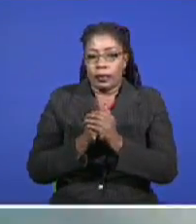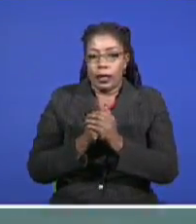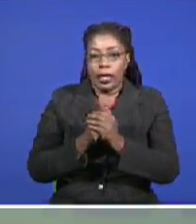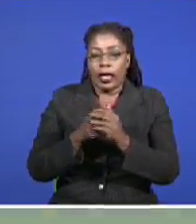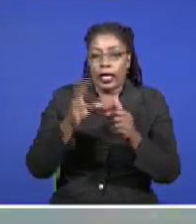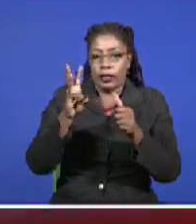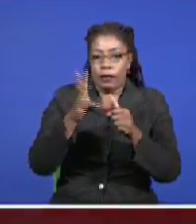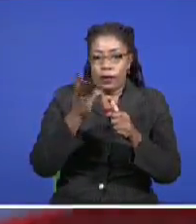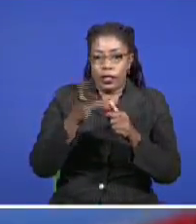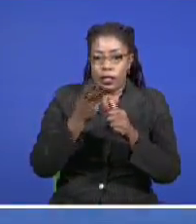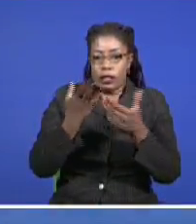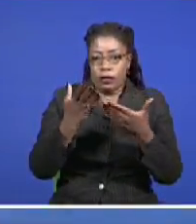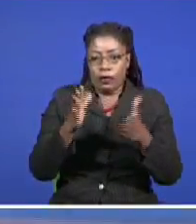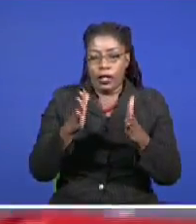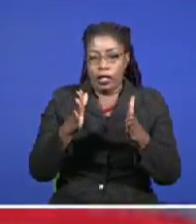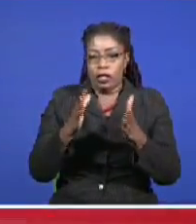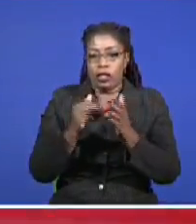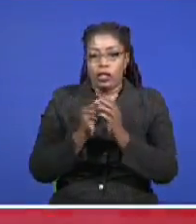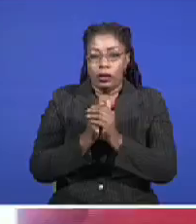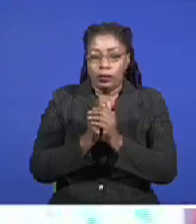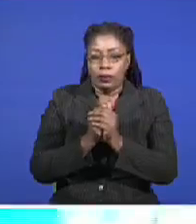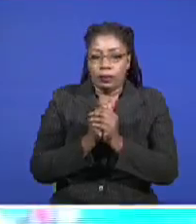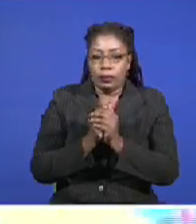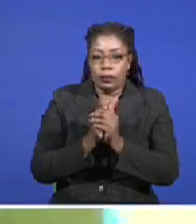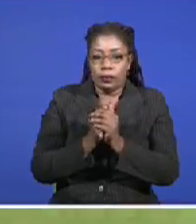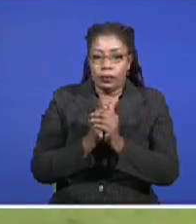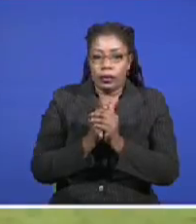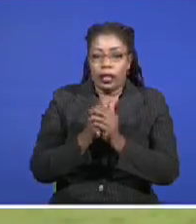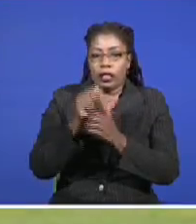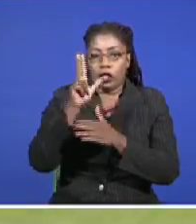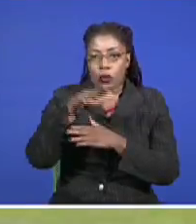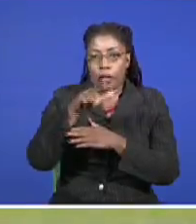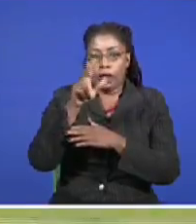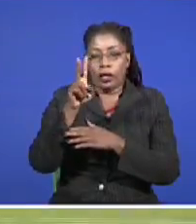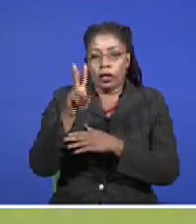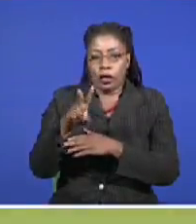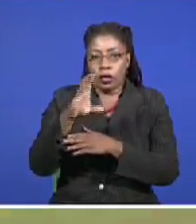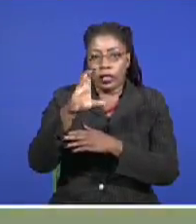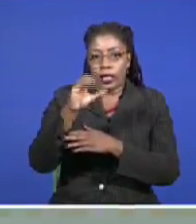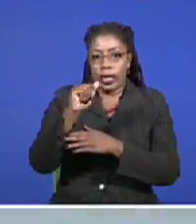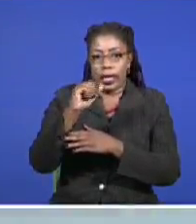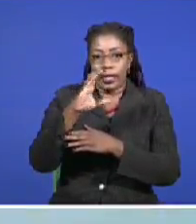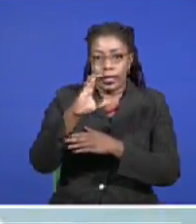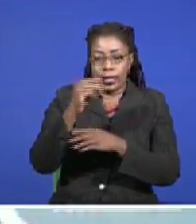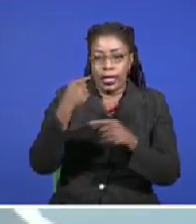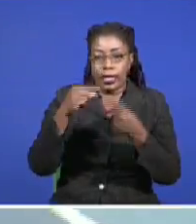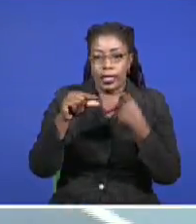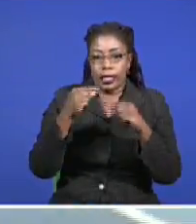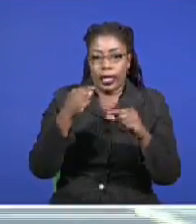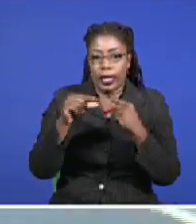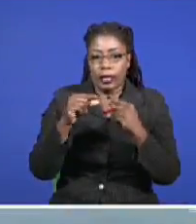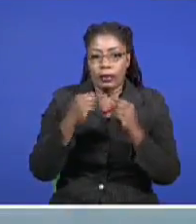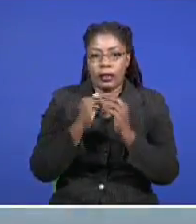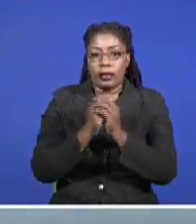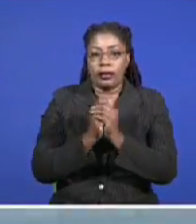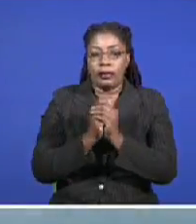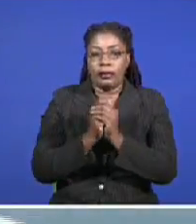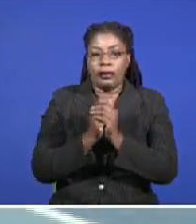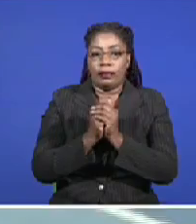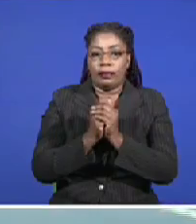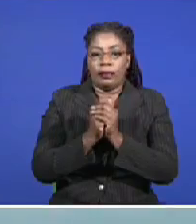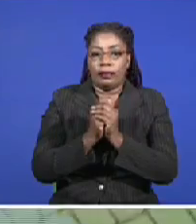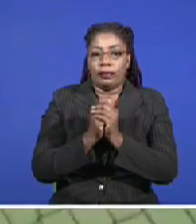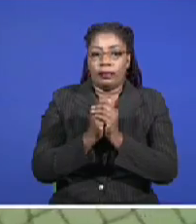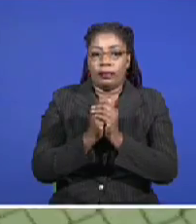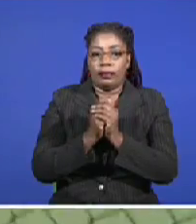6th overall. Reporting from Barranquilla, Colombia, where the 23rd edition of the CAC Games is taking place, I'm Kelsey Johnson, ZNS Total